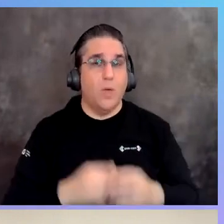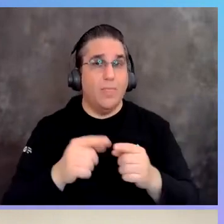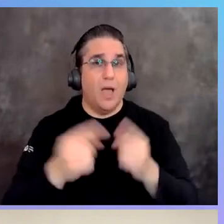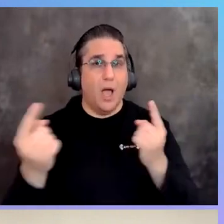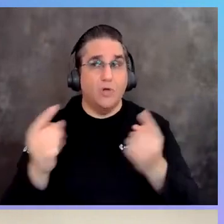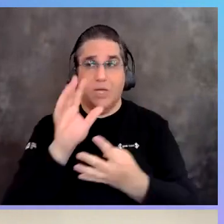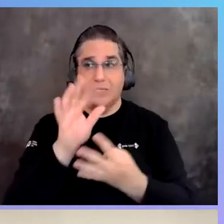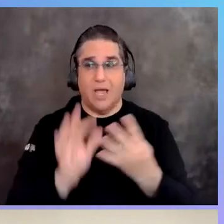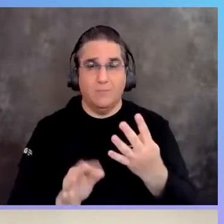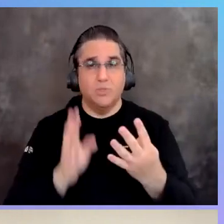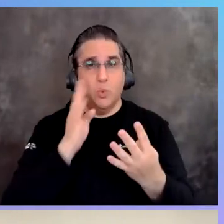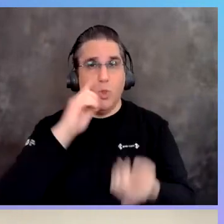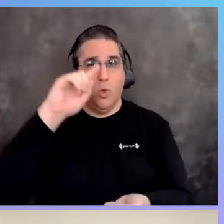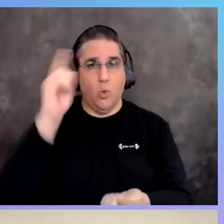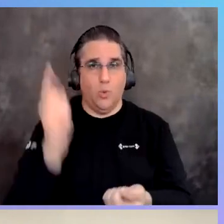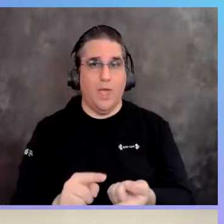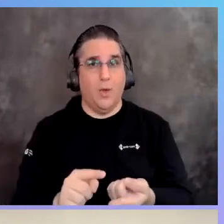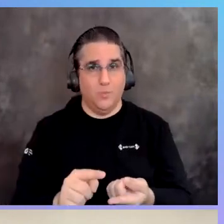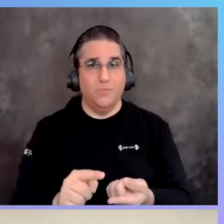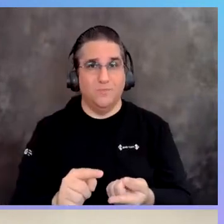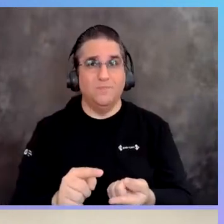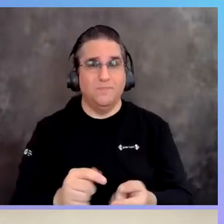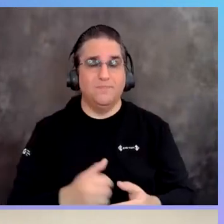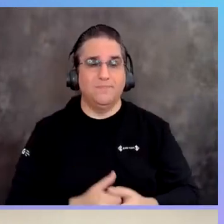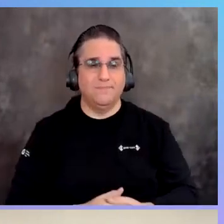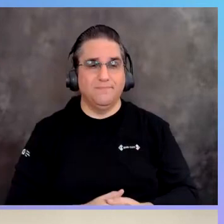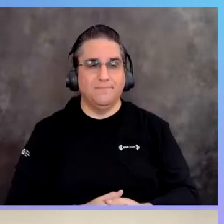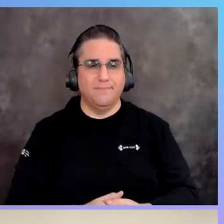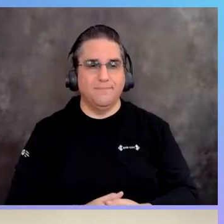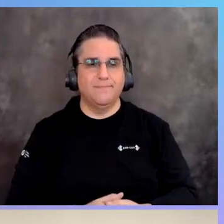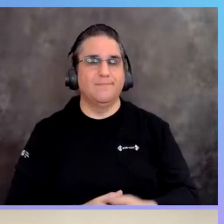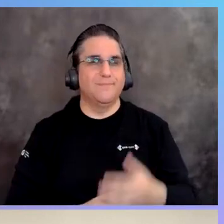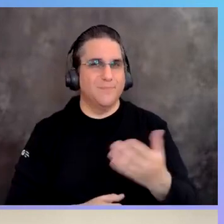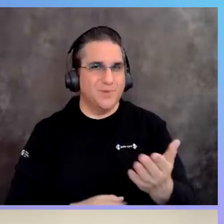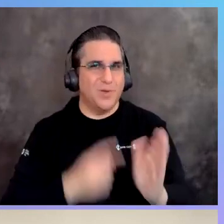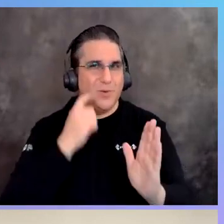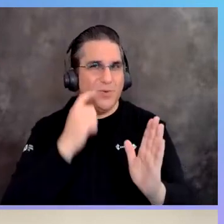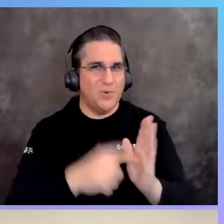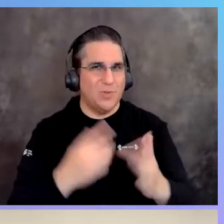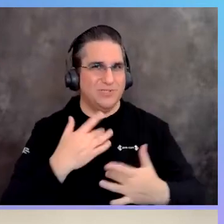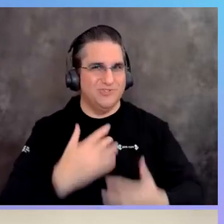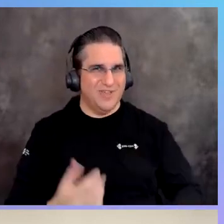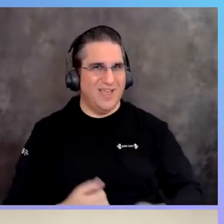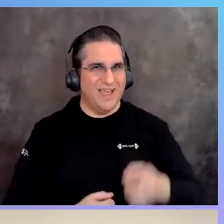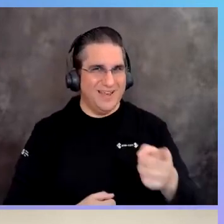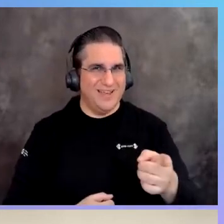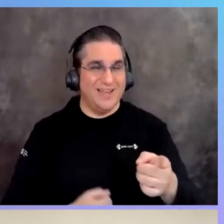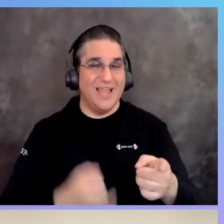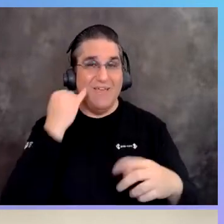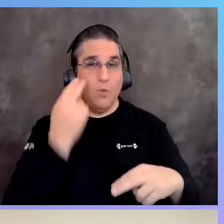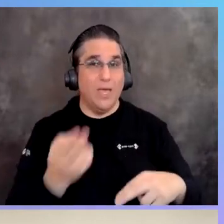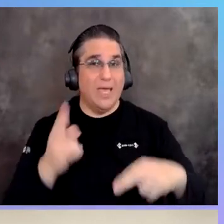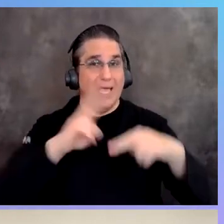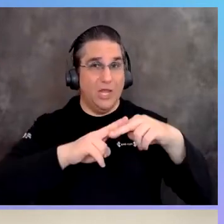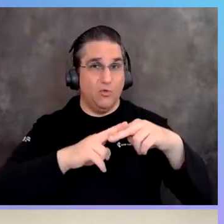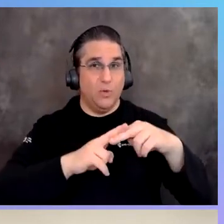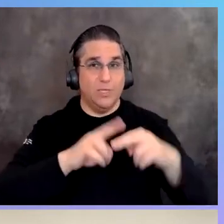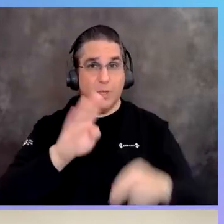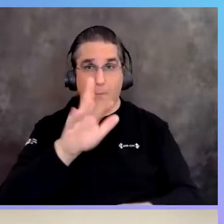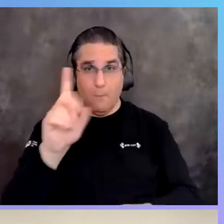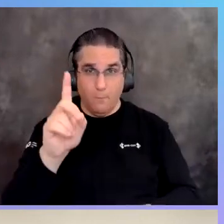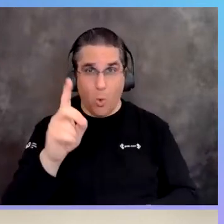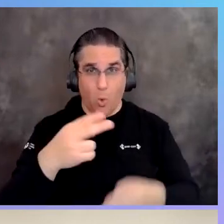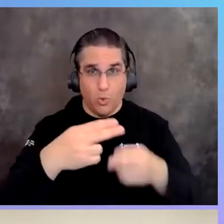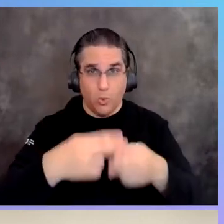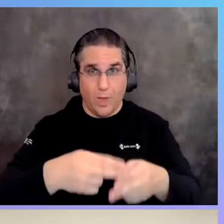down. Luckily, and you will notice a trend here, but increasing the font weight to bold will reclaim a